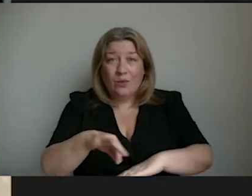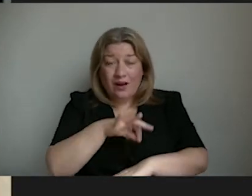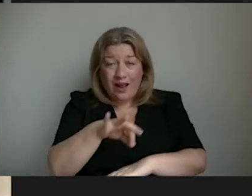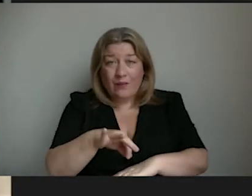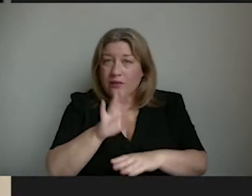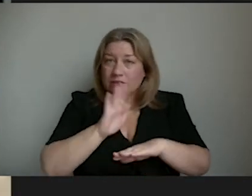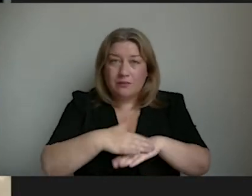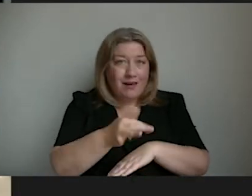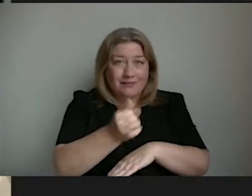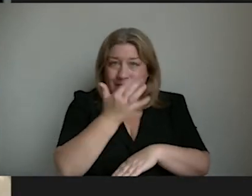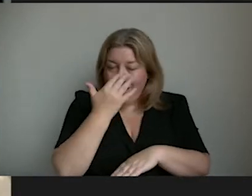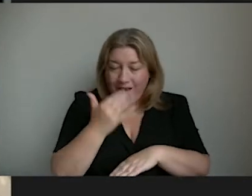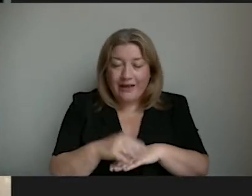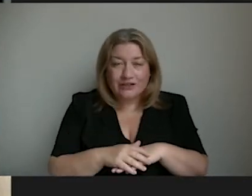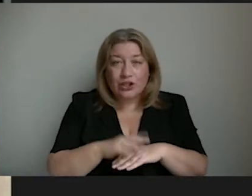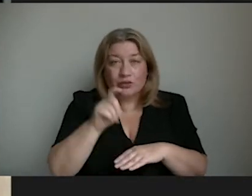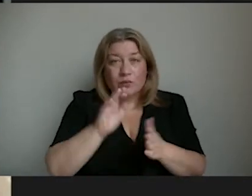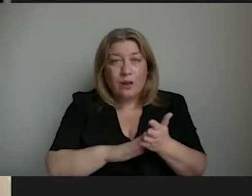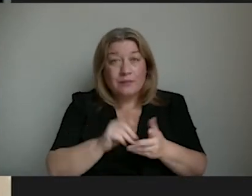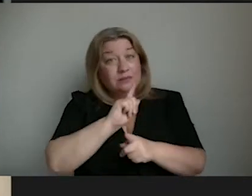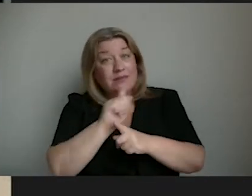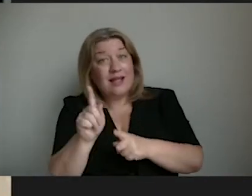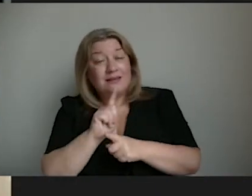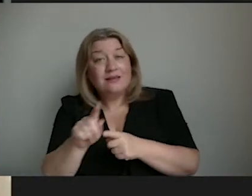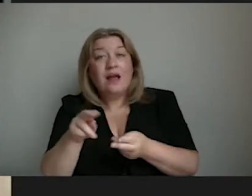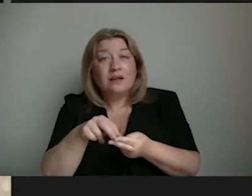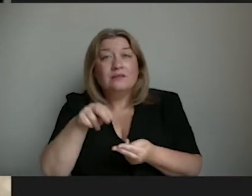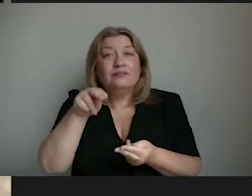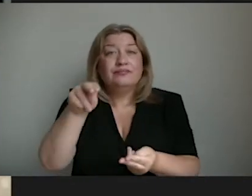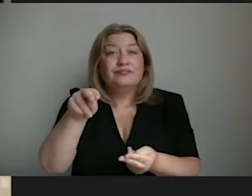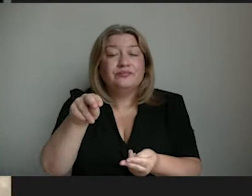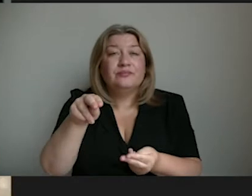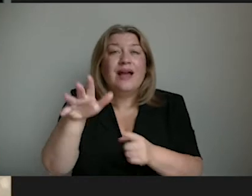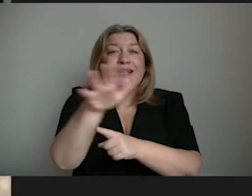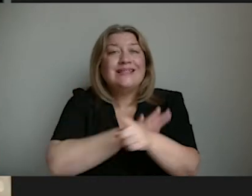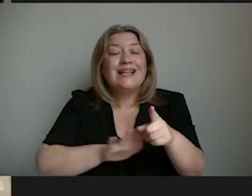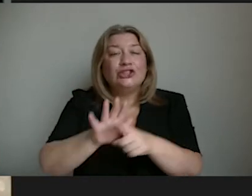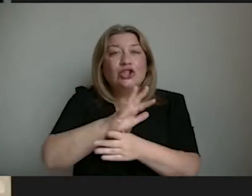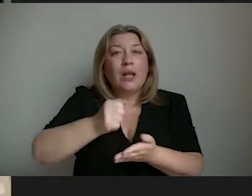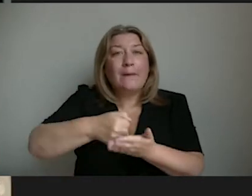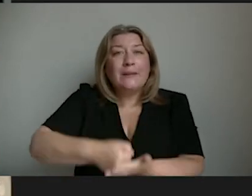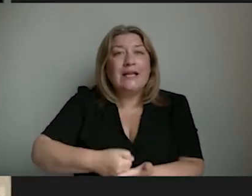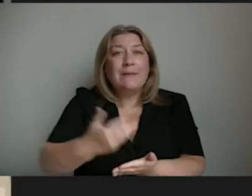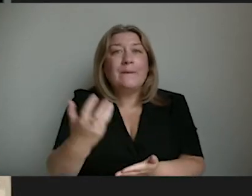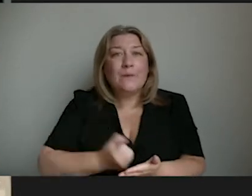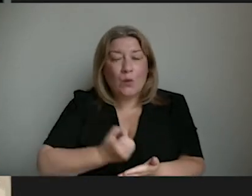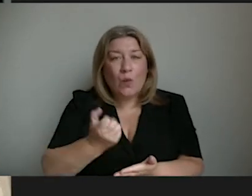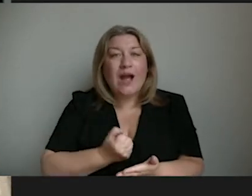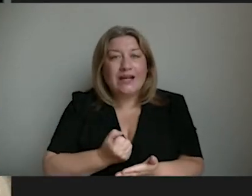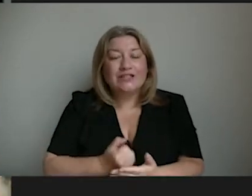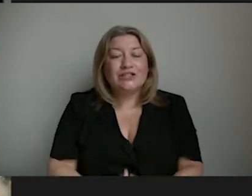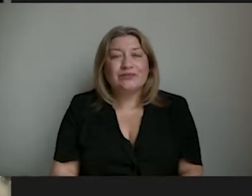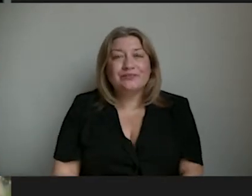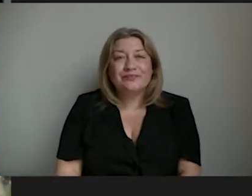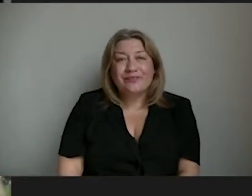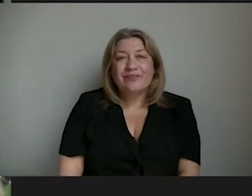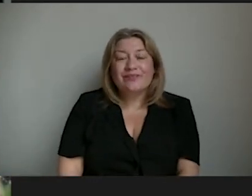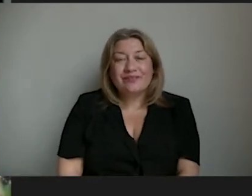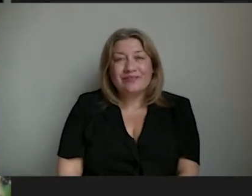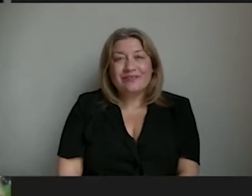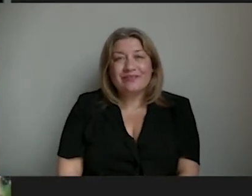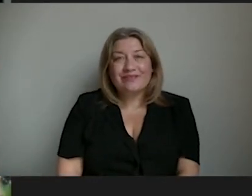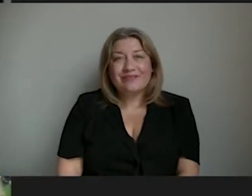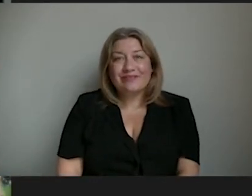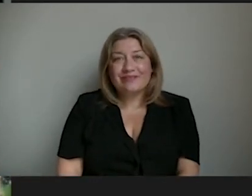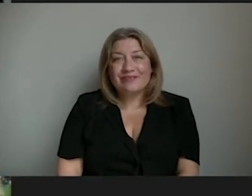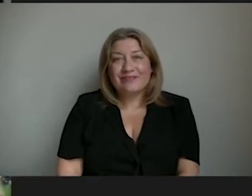hour, regardless of your age, but then after 12 months that would increase to national minimum wage for your age. So it would increase